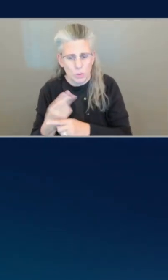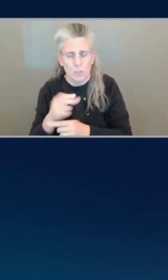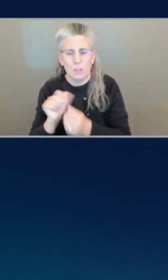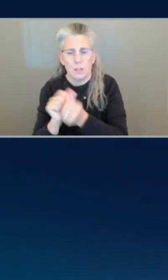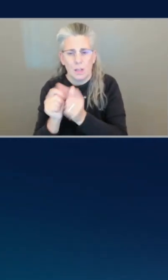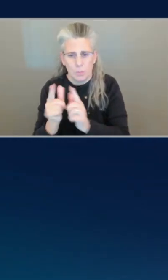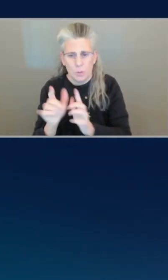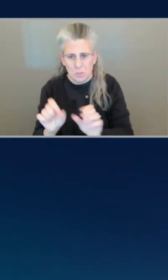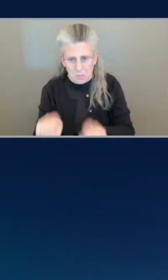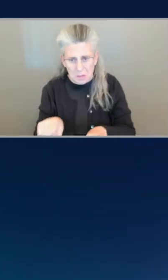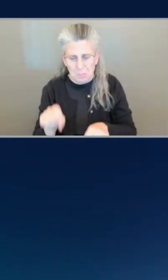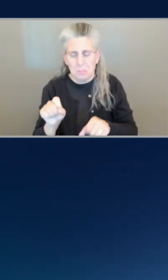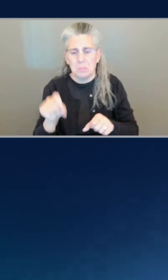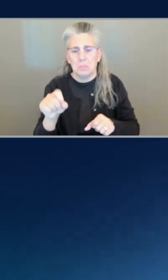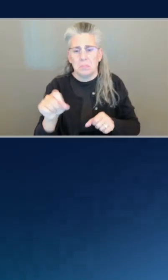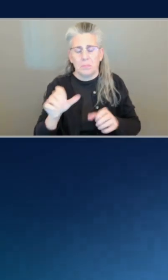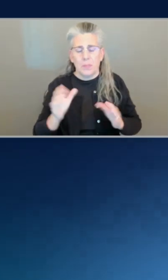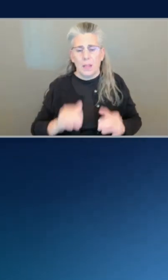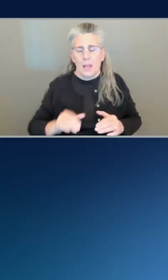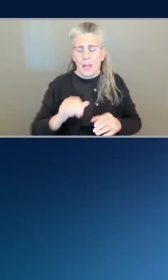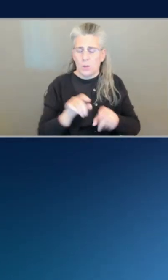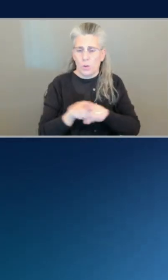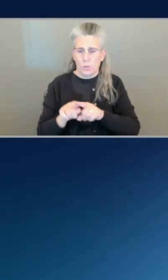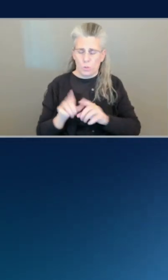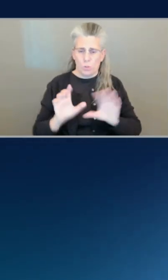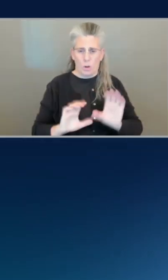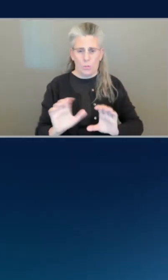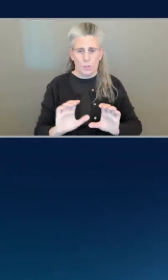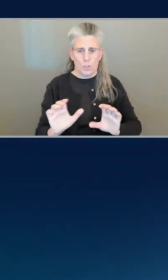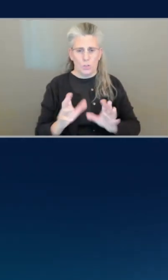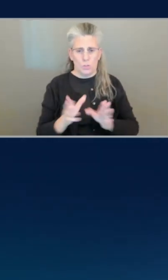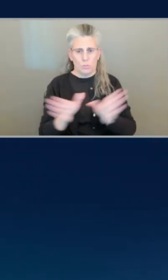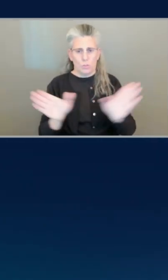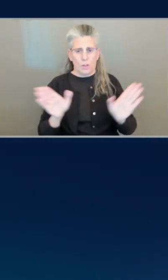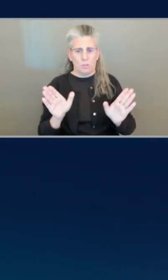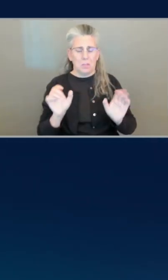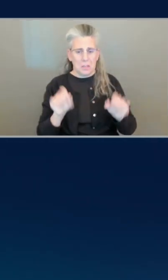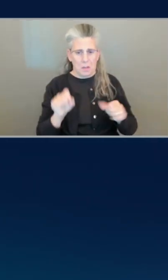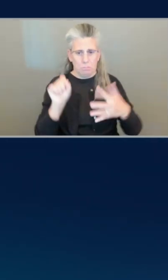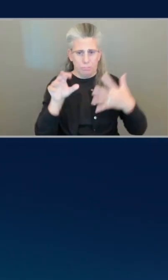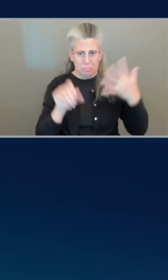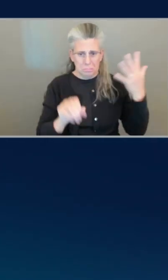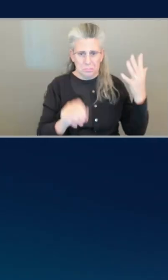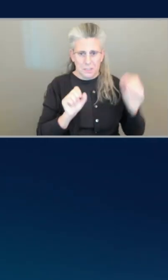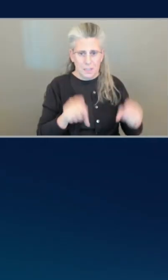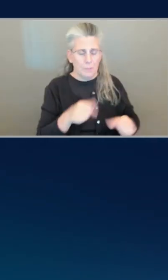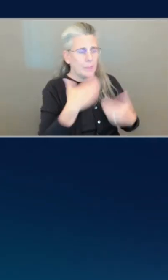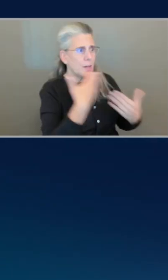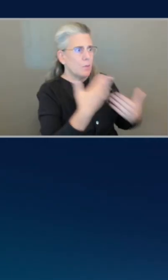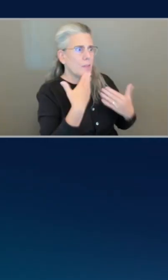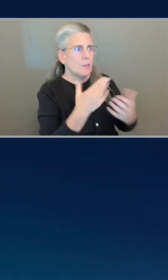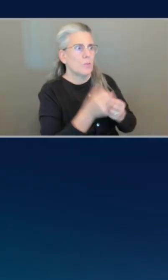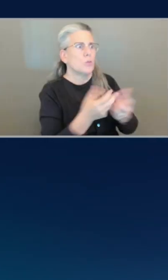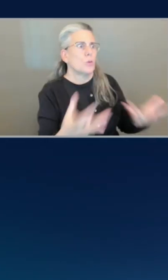agentic conversations and awesome, as part of that as well. Perfect. Yes. Thank you so much for being here. Absolutely pleasure. I'm going to run to the